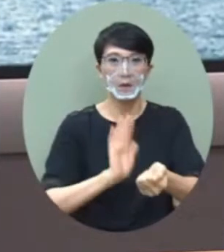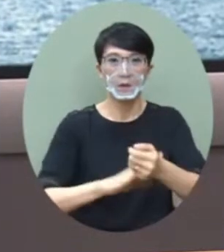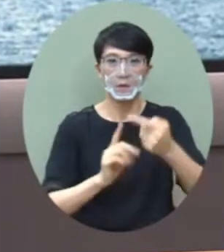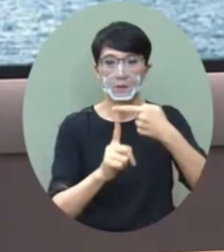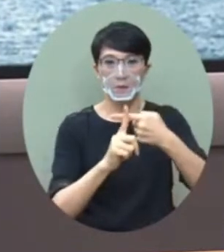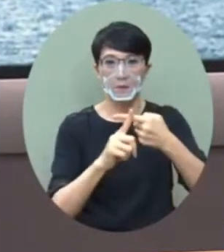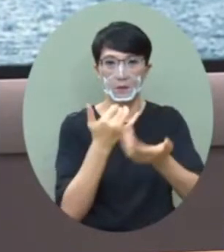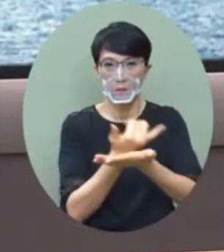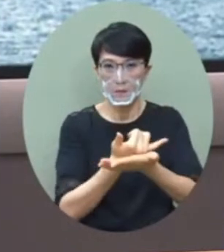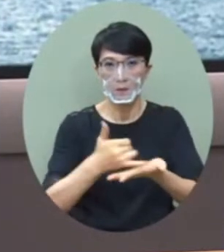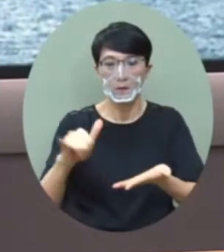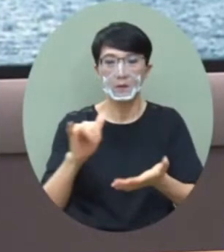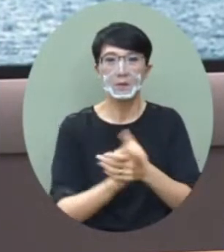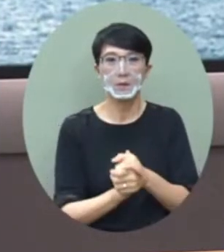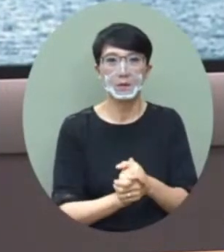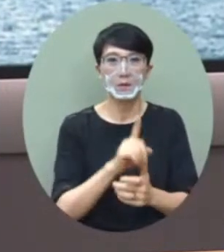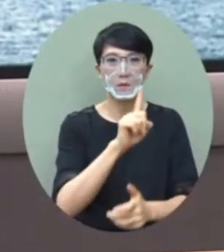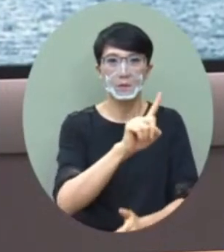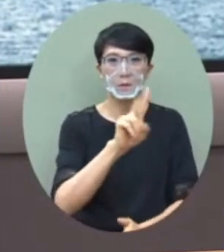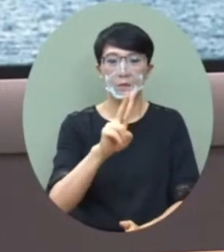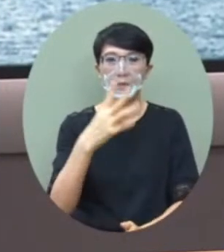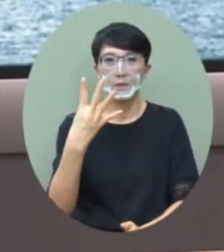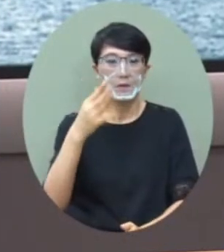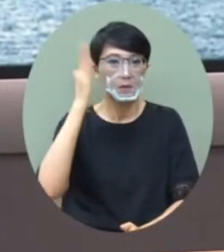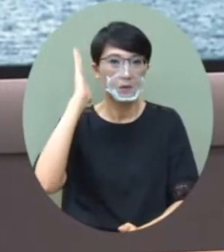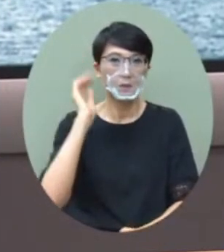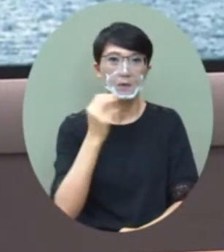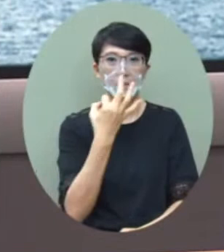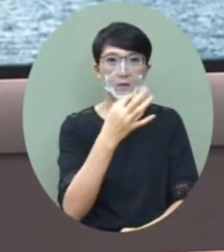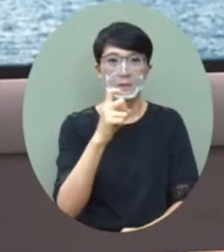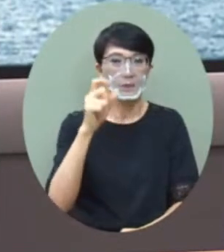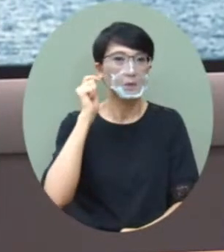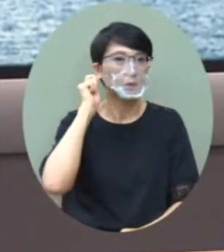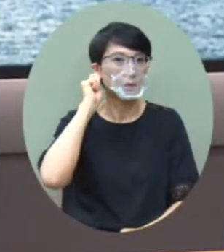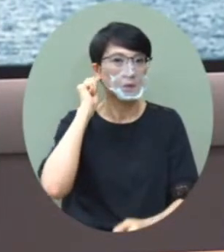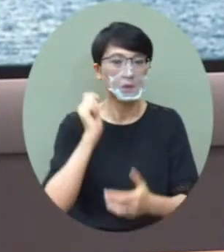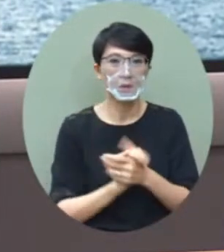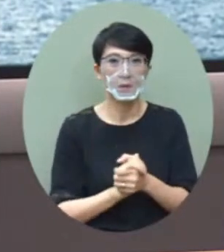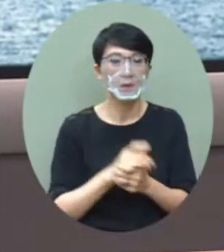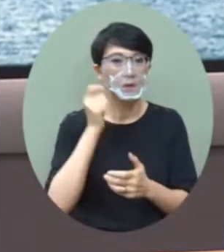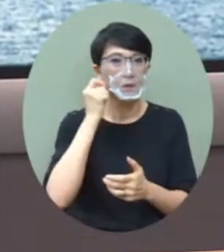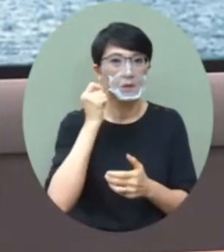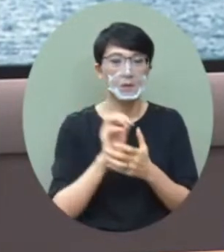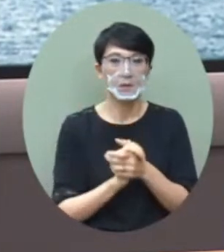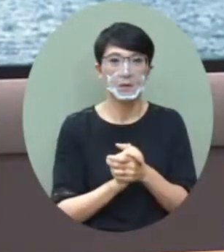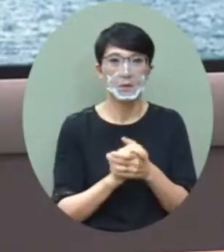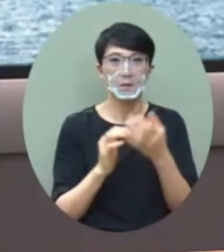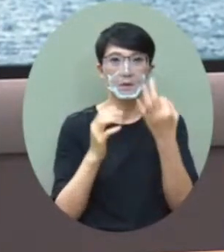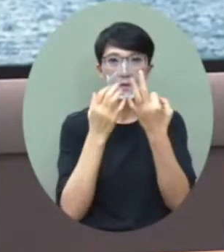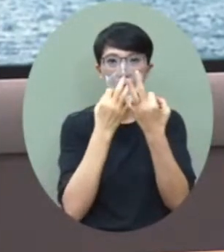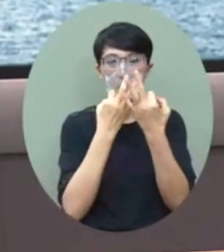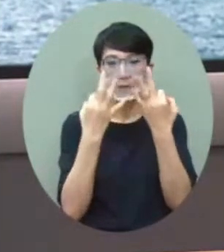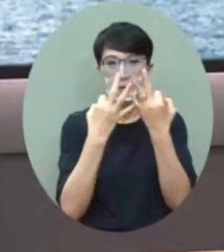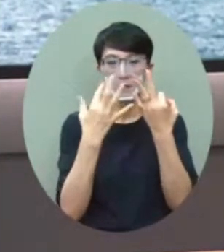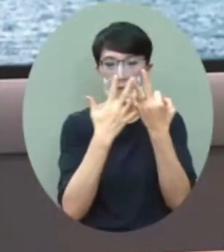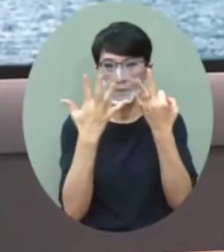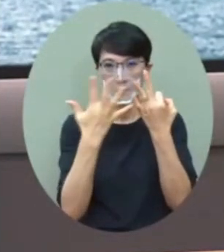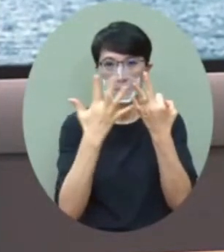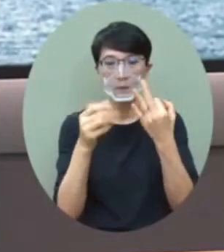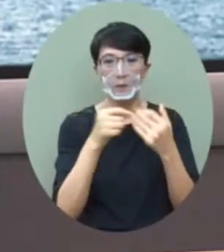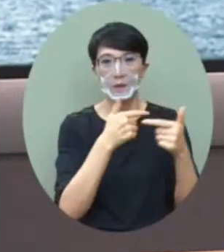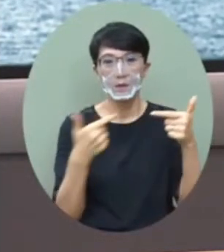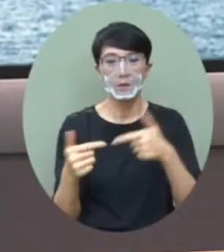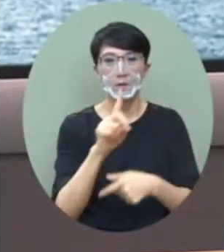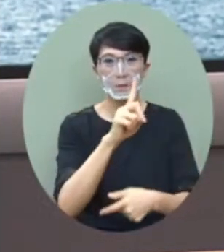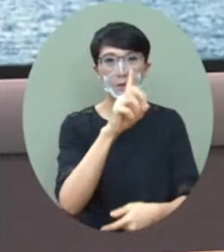patients who tested positive to COVID-19 passed away, including 124 males and 39 females